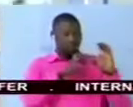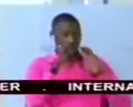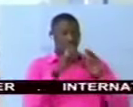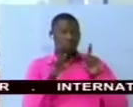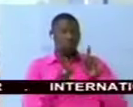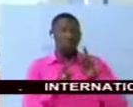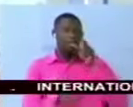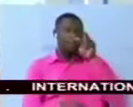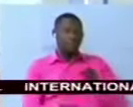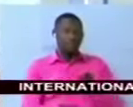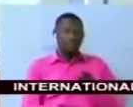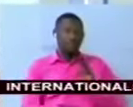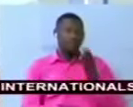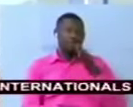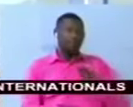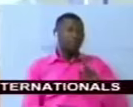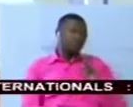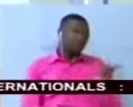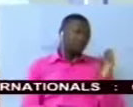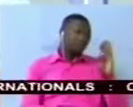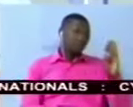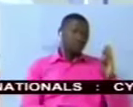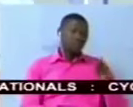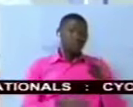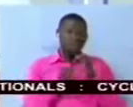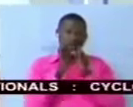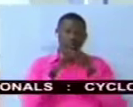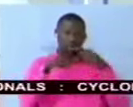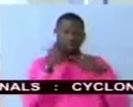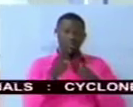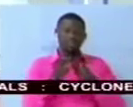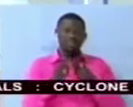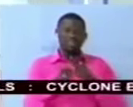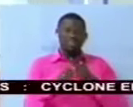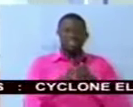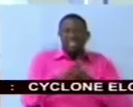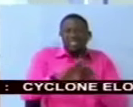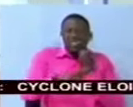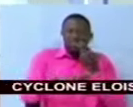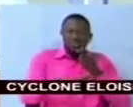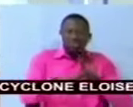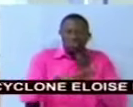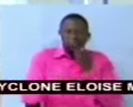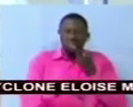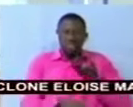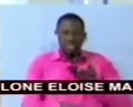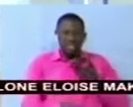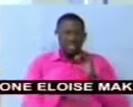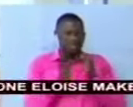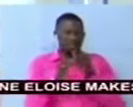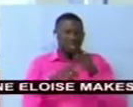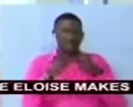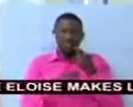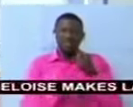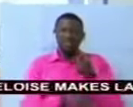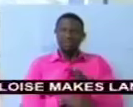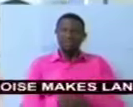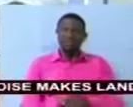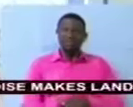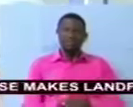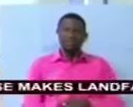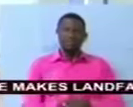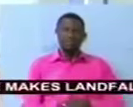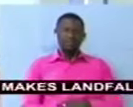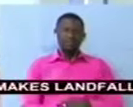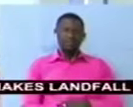you something about his injuries. Ngane jamono ñu nekké ci cell bi nak amna ci kenn ko fa nekkan dooron wax nga mom